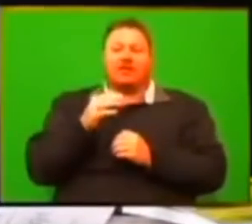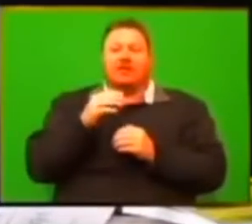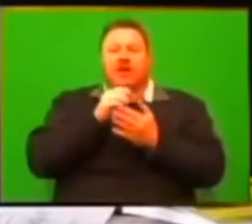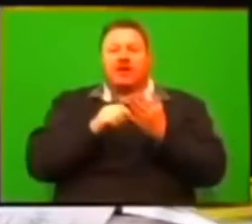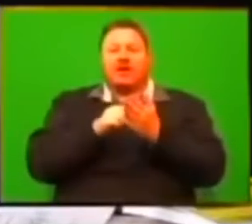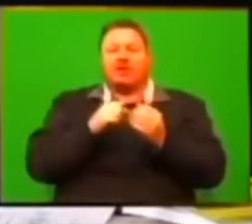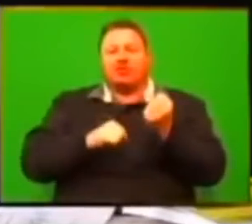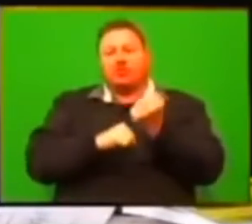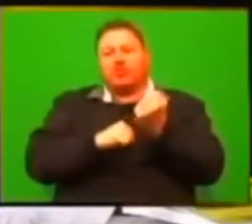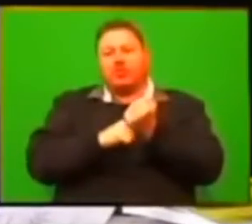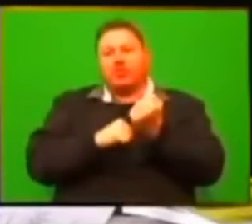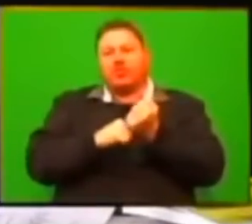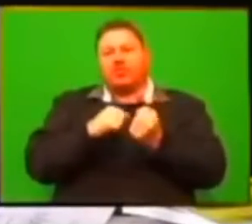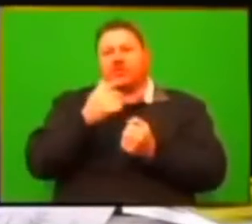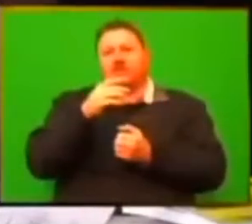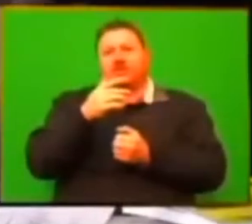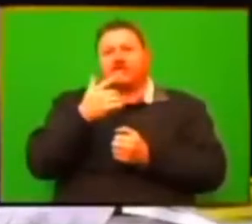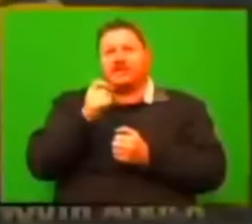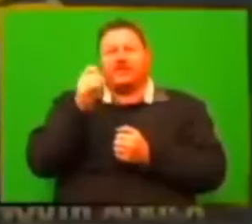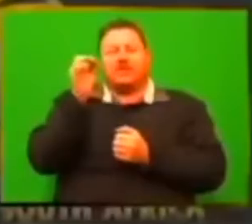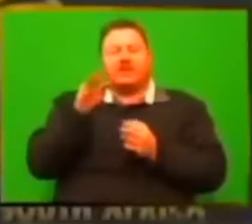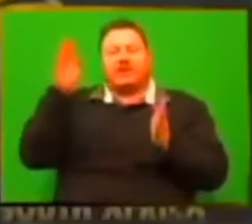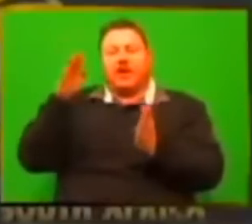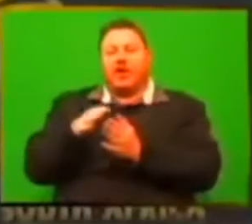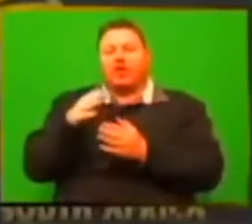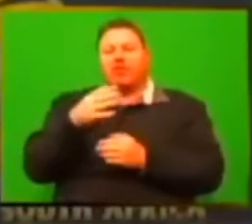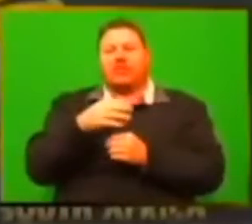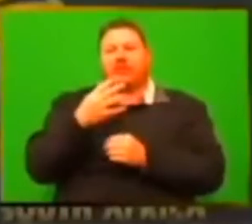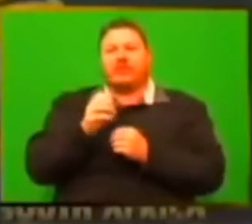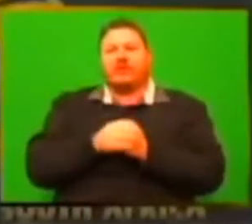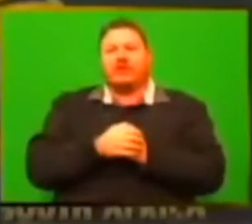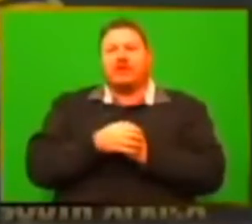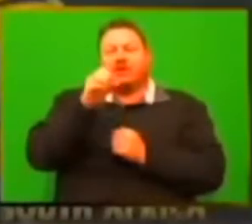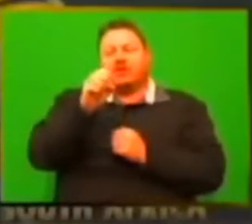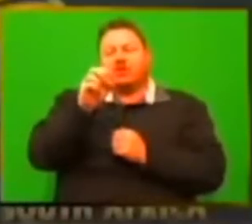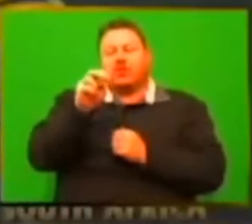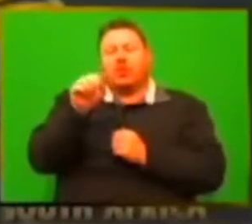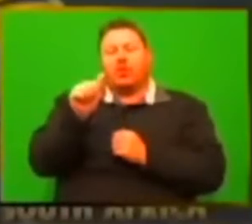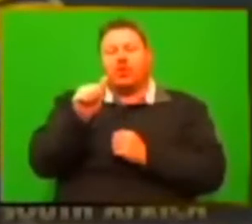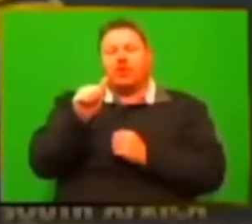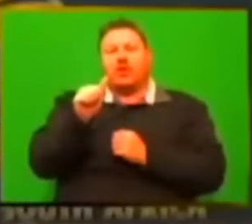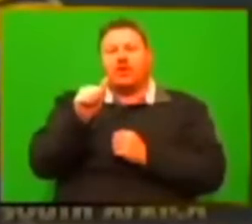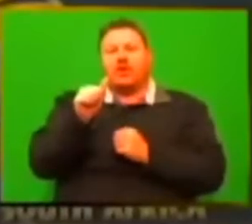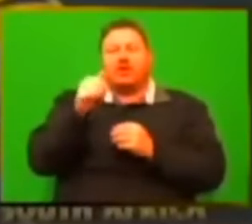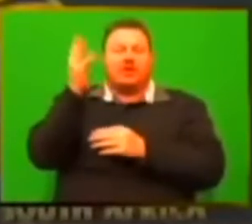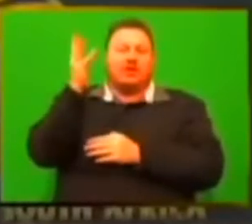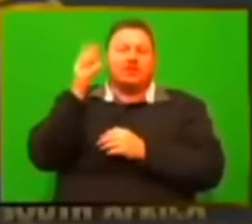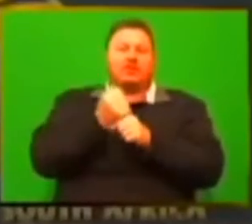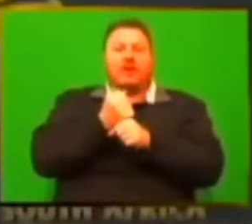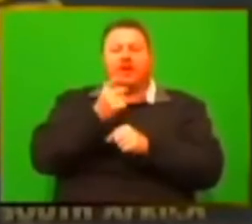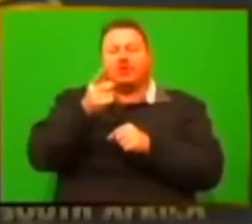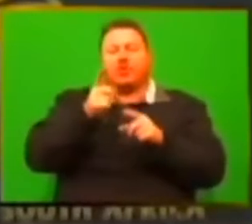17% to less than 50%. How on earth do you repeat a SONA speech that made you lose elections?